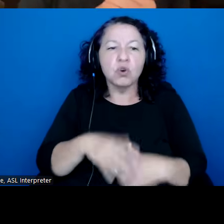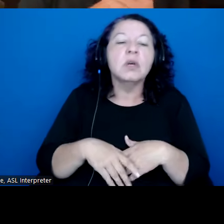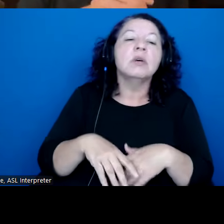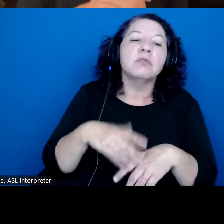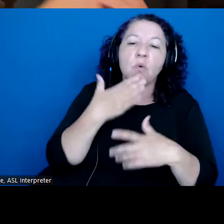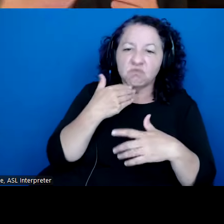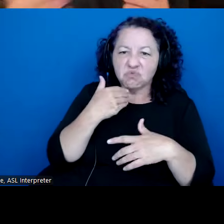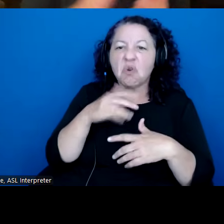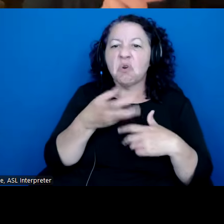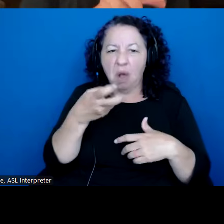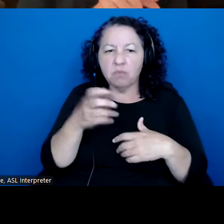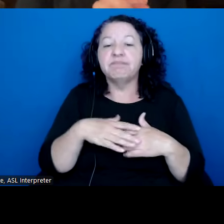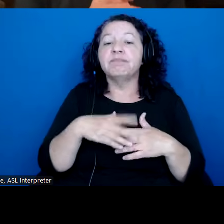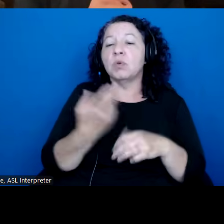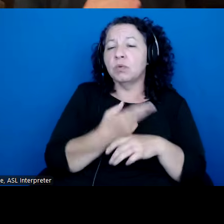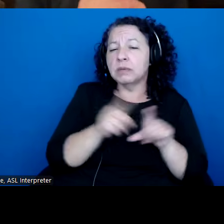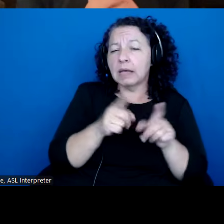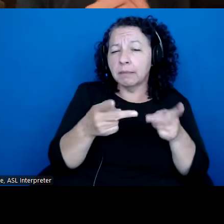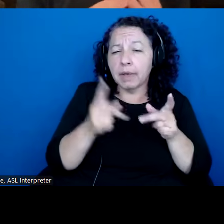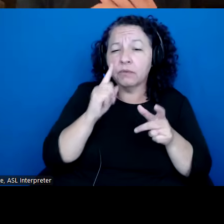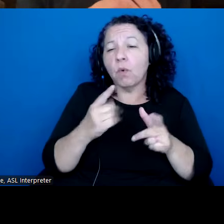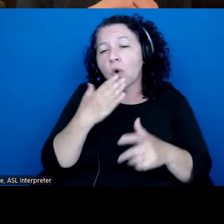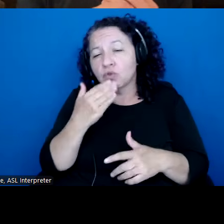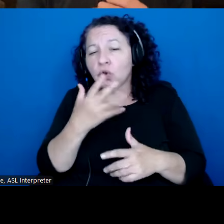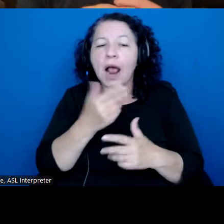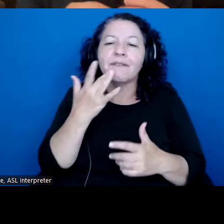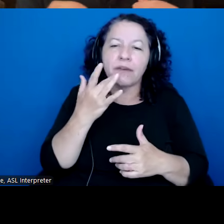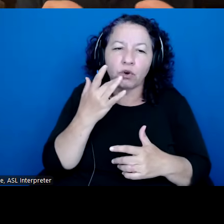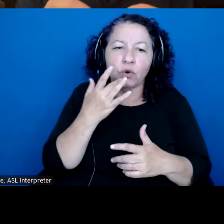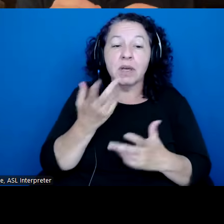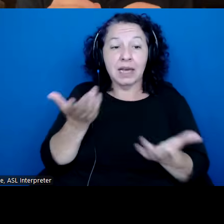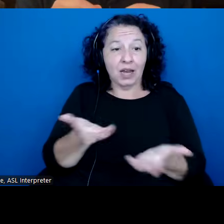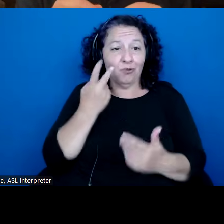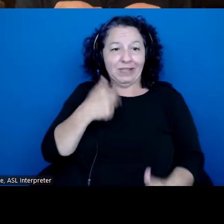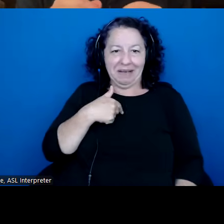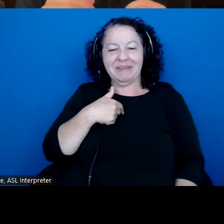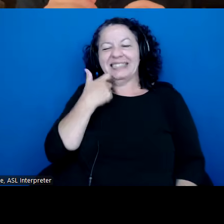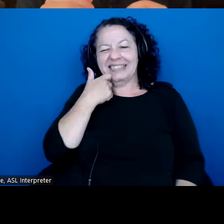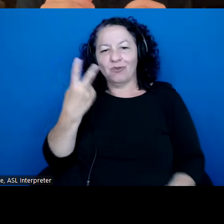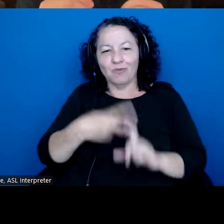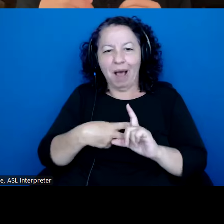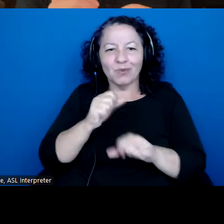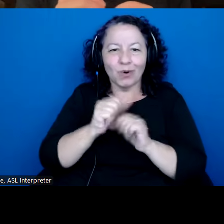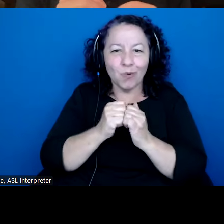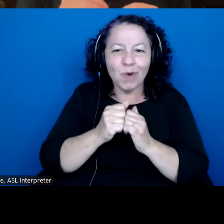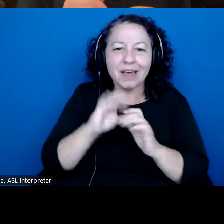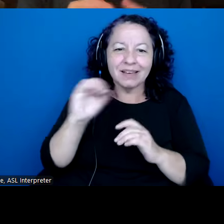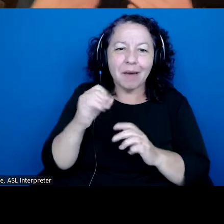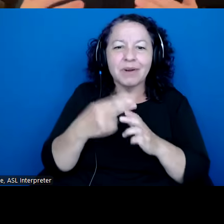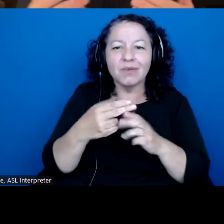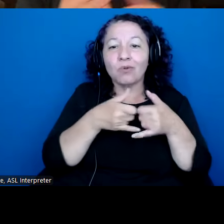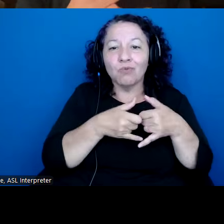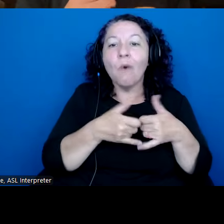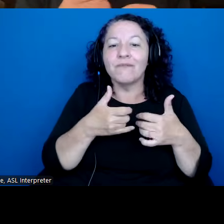kind of thing. Here you're seeing me over the past couple of months. I've been working with Trophy Brewing here in Raleigh, where I live, to